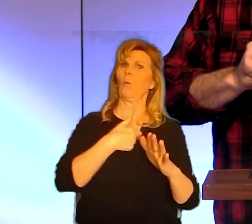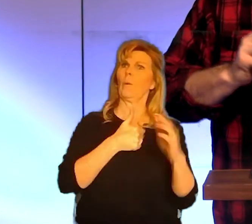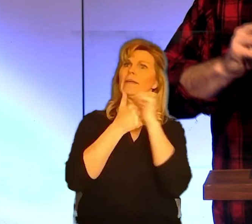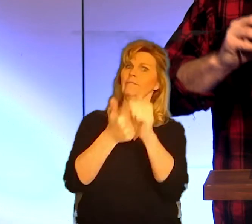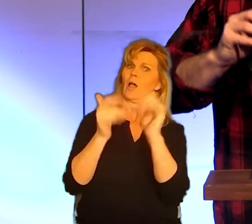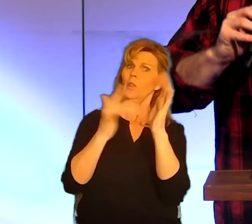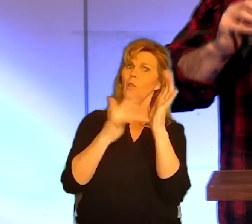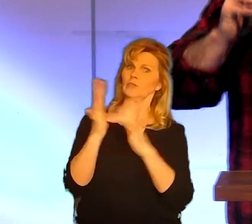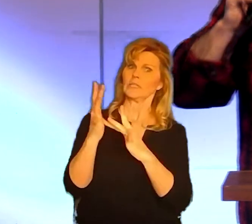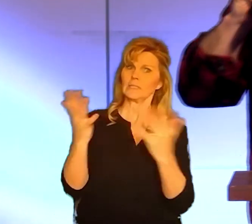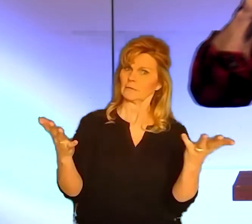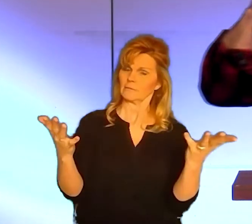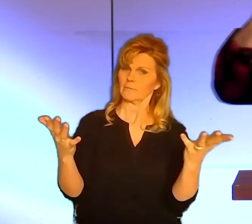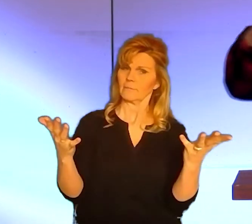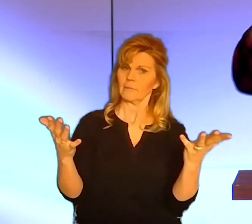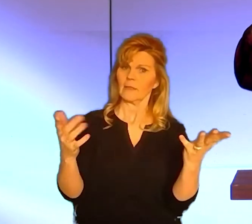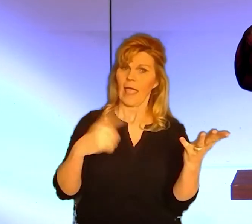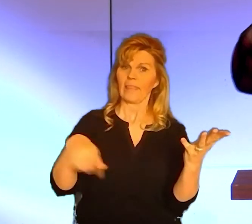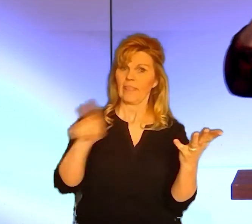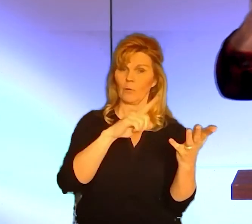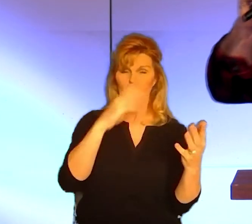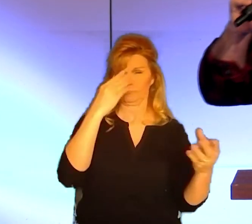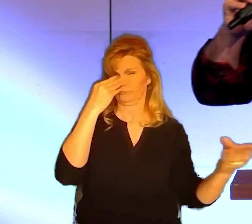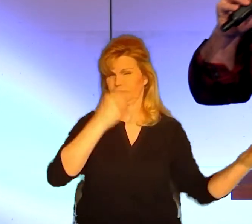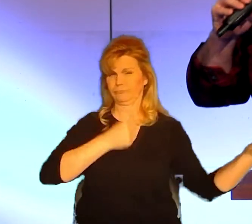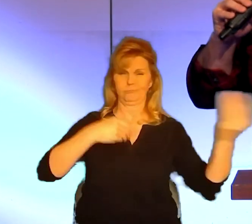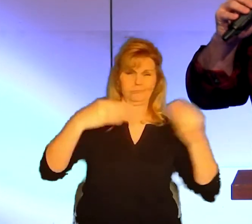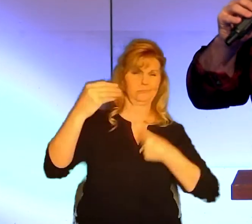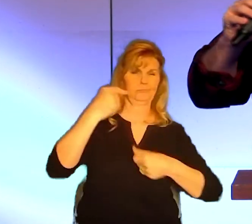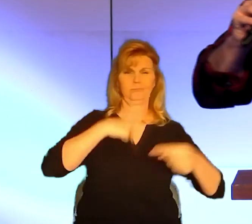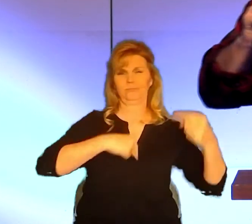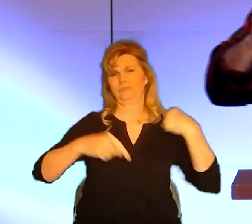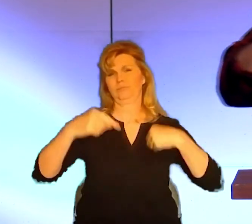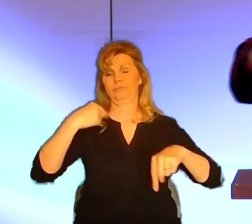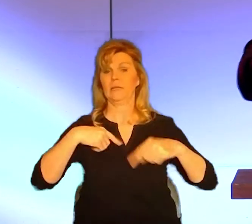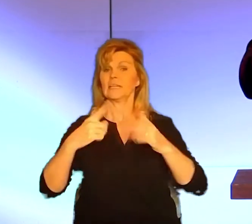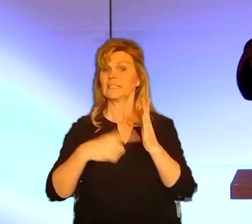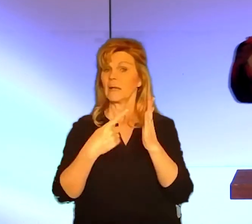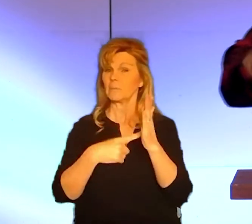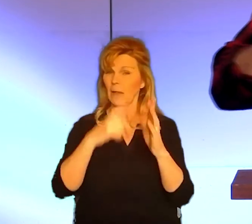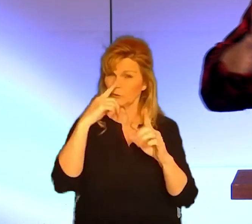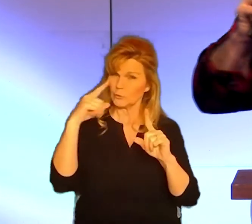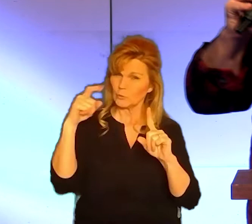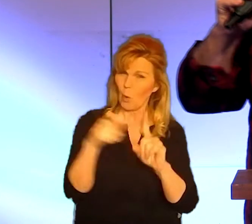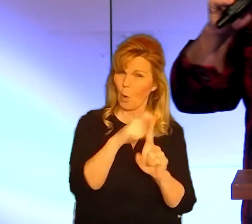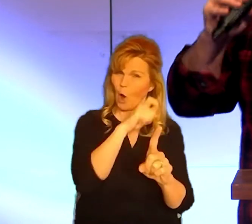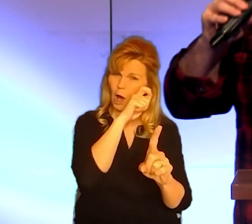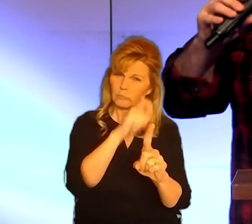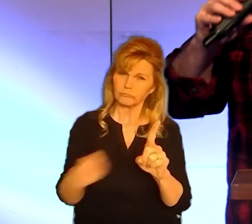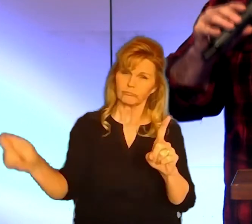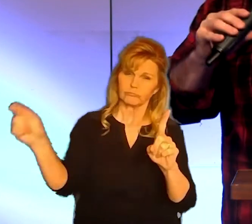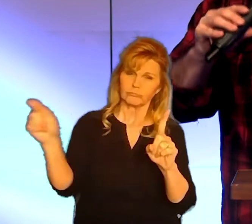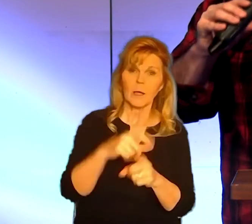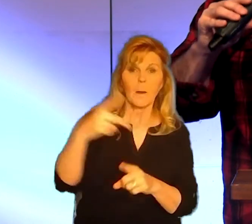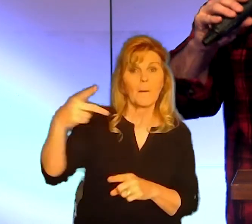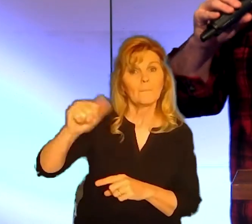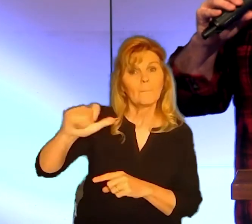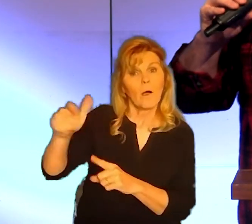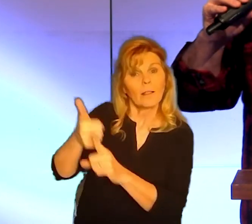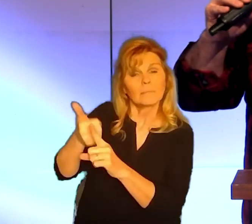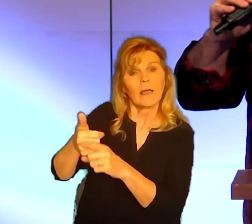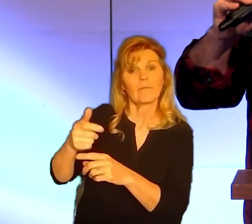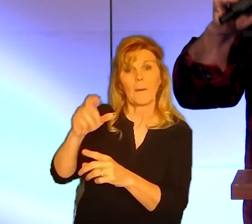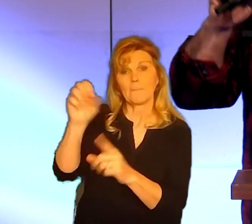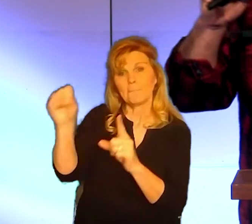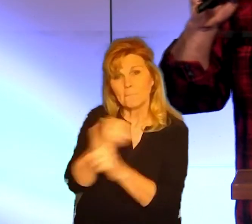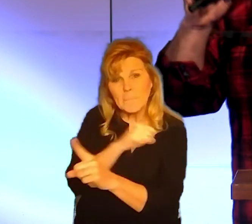Jesus. And they were being sometimes tortured for that. Paul talks about being beaten and flogged. And I